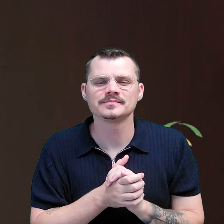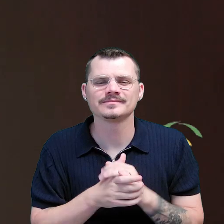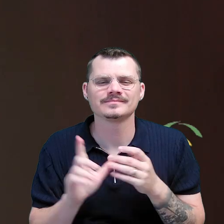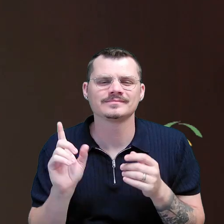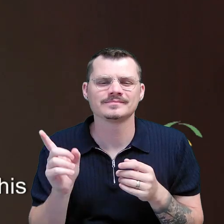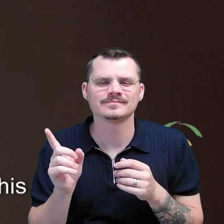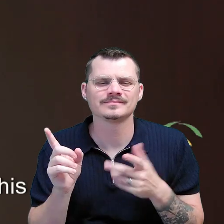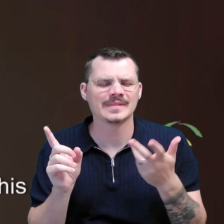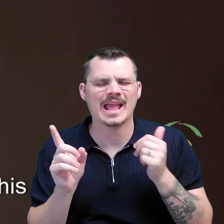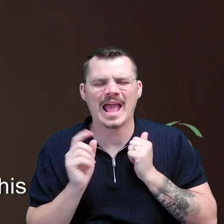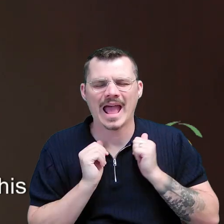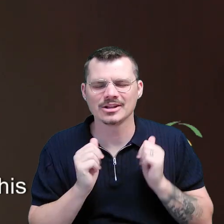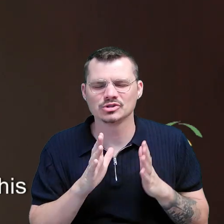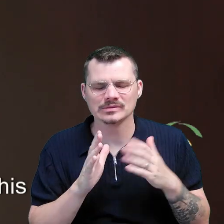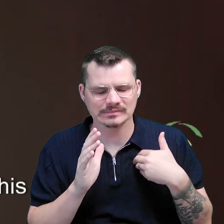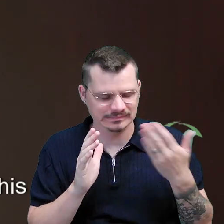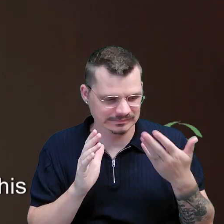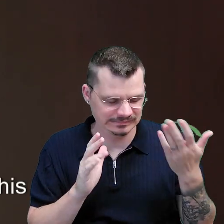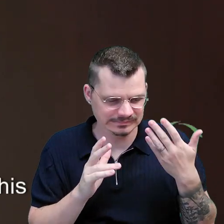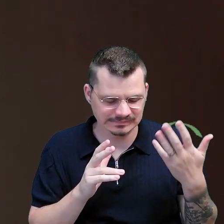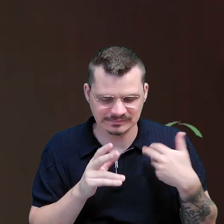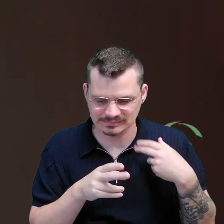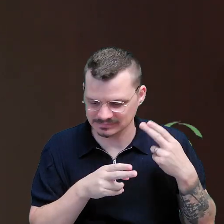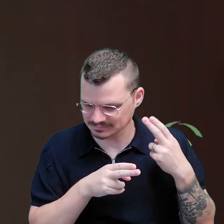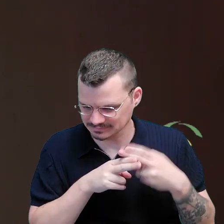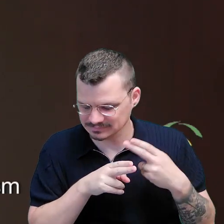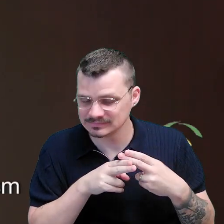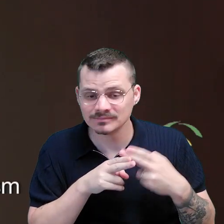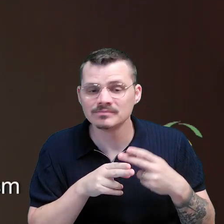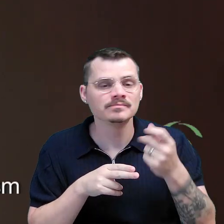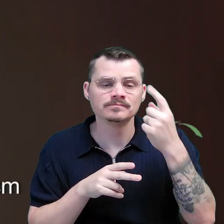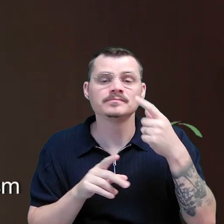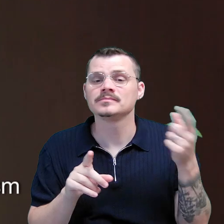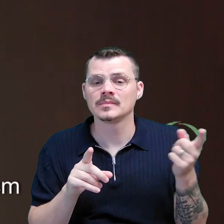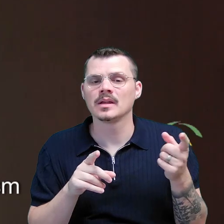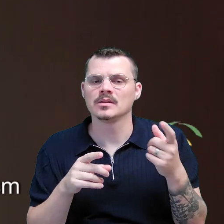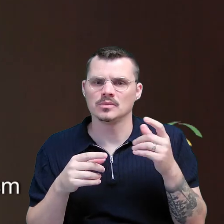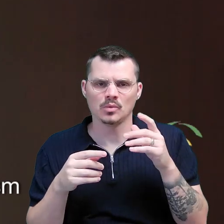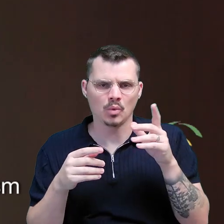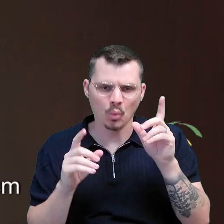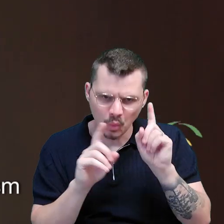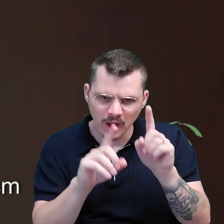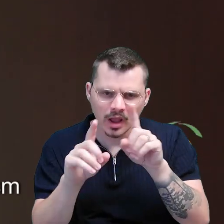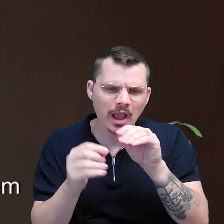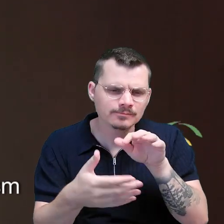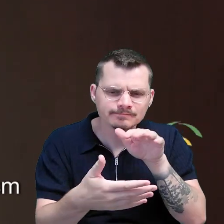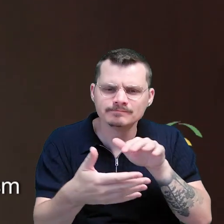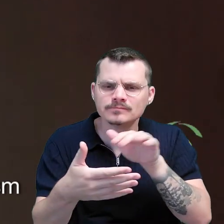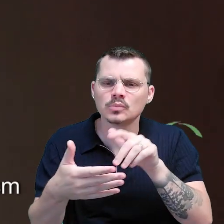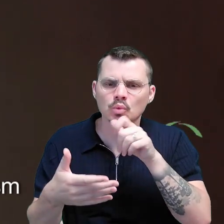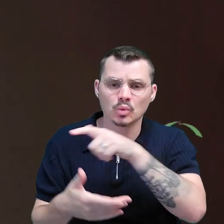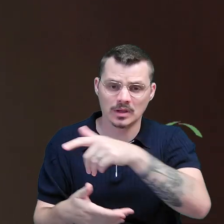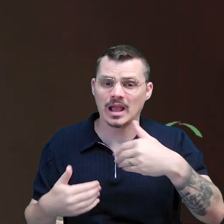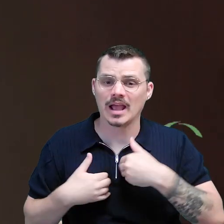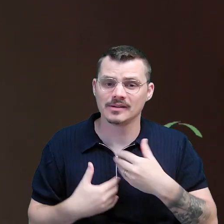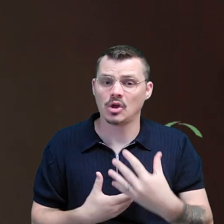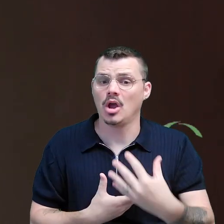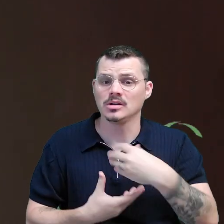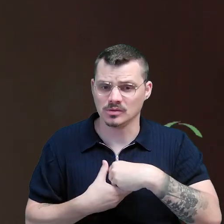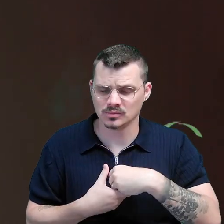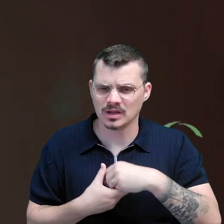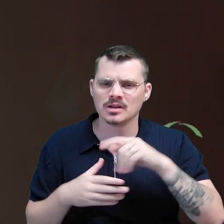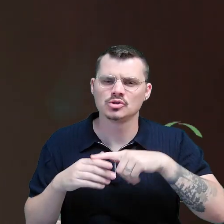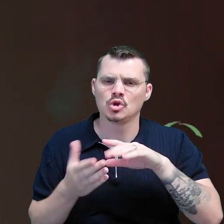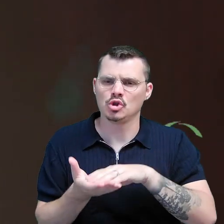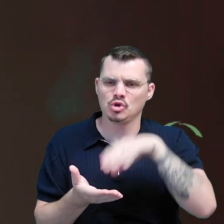the actor whose name escapes me right at this moment spent a ton of time with people with autism to